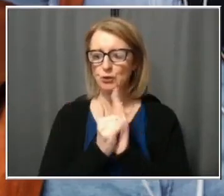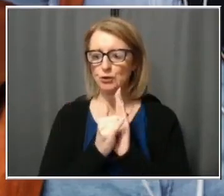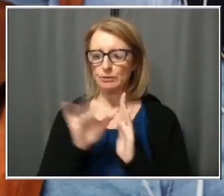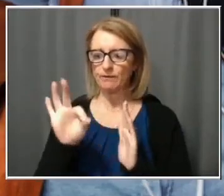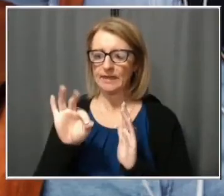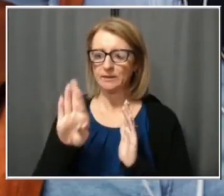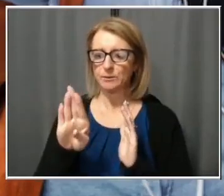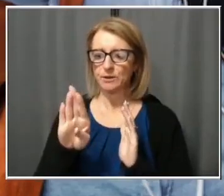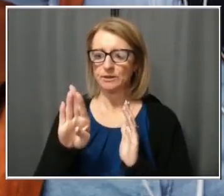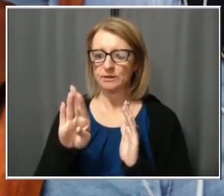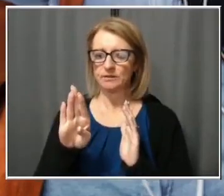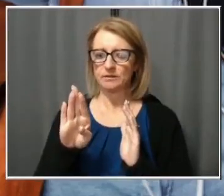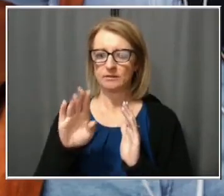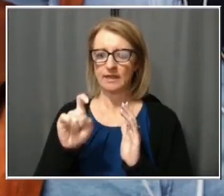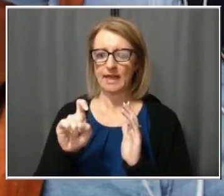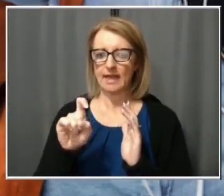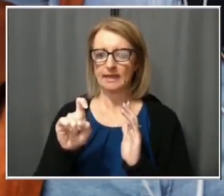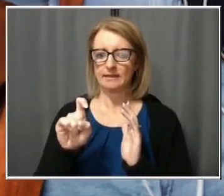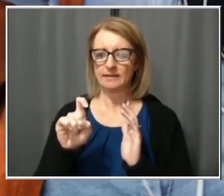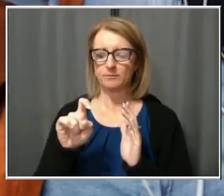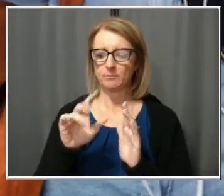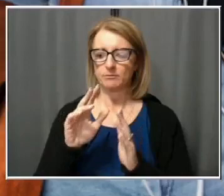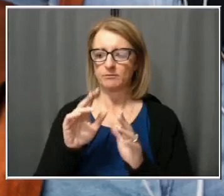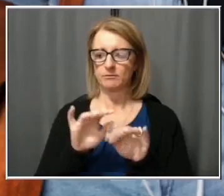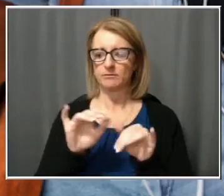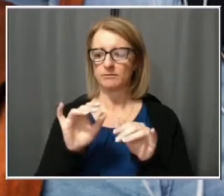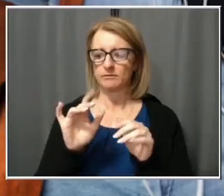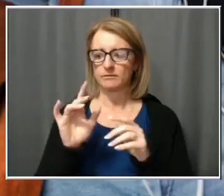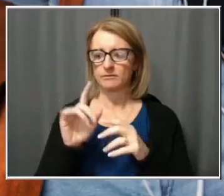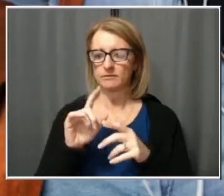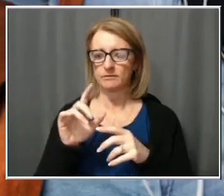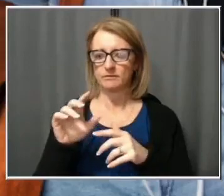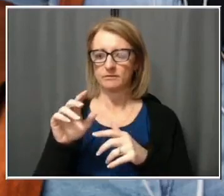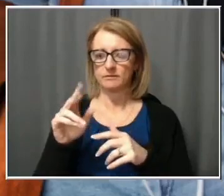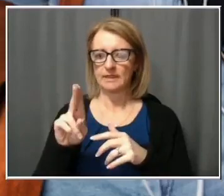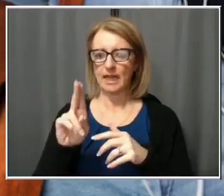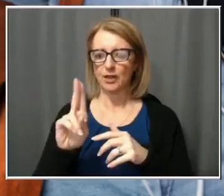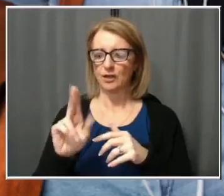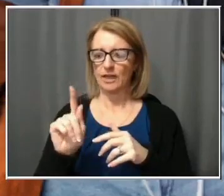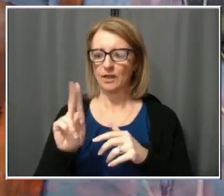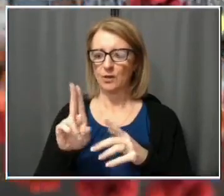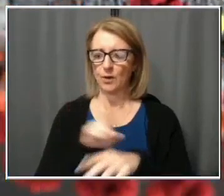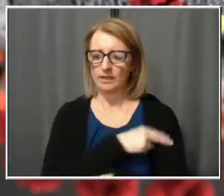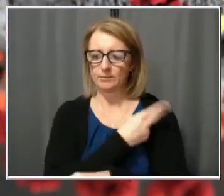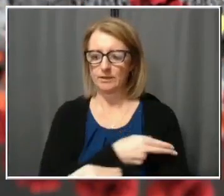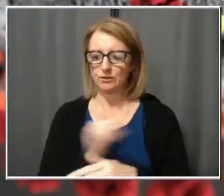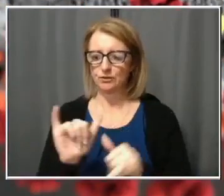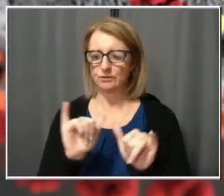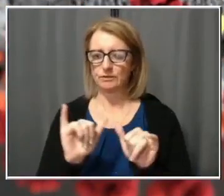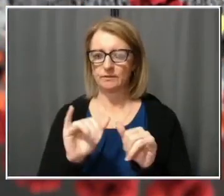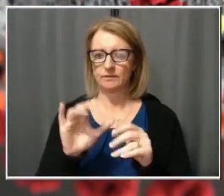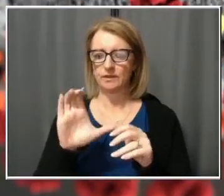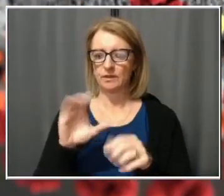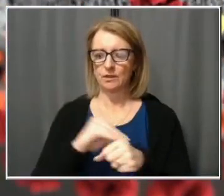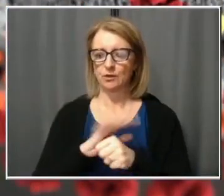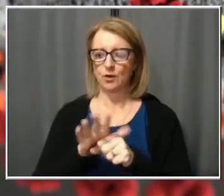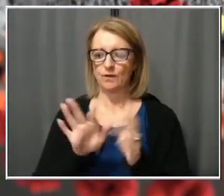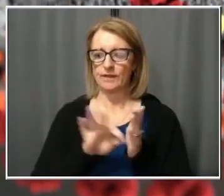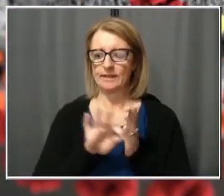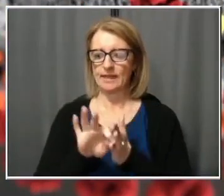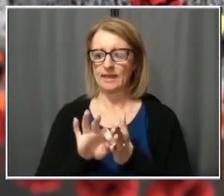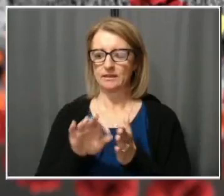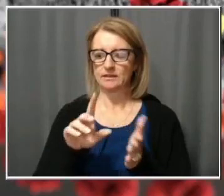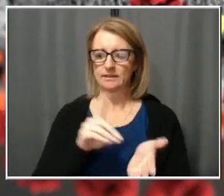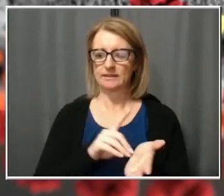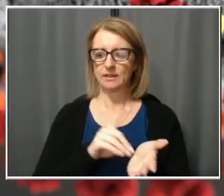go to the X platform, or you can email the Medical News Network. The information is right there on your screen. Let's get to our COVID count this morning. Dr. Dana